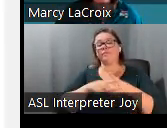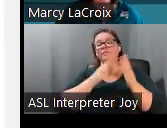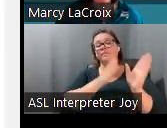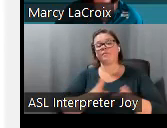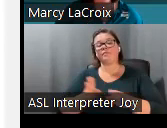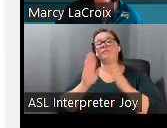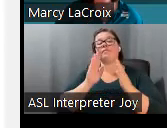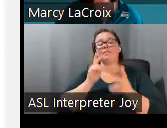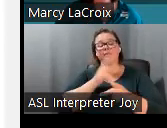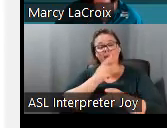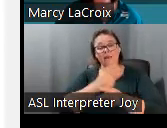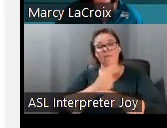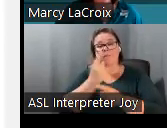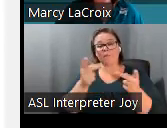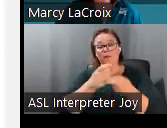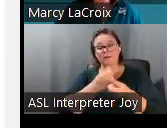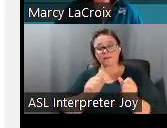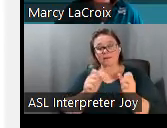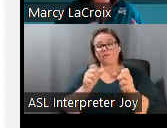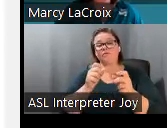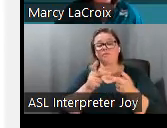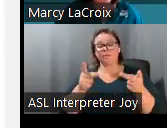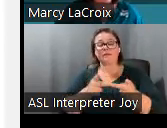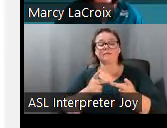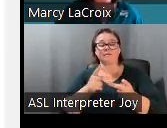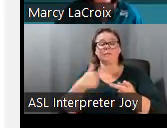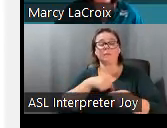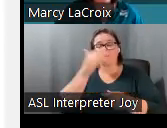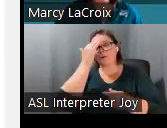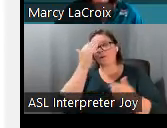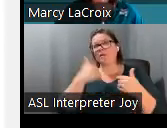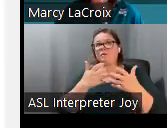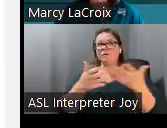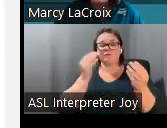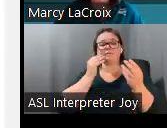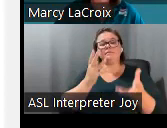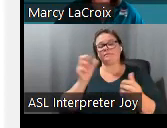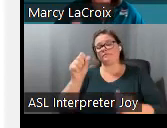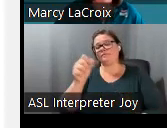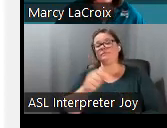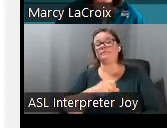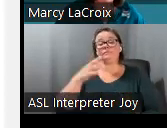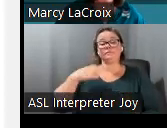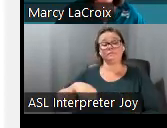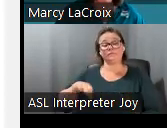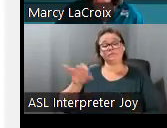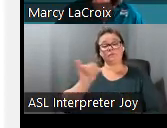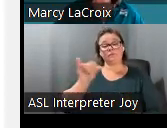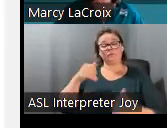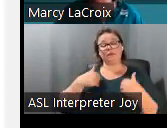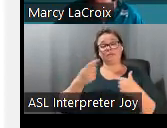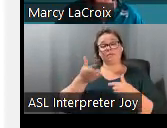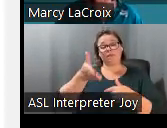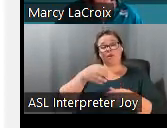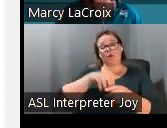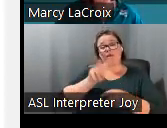and keep those in one safe, secure place, because we know that there's so much information. And the benefit too of having them in the vault is